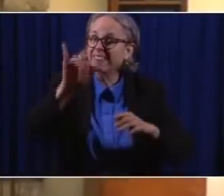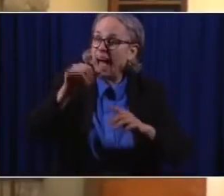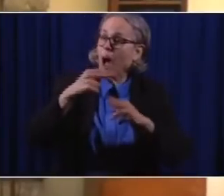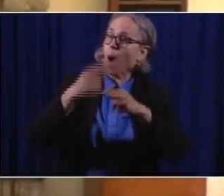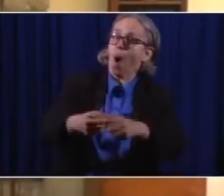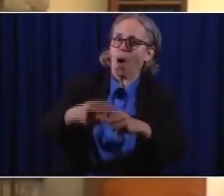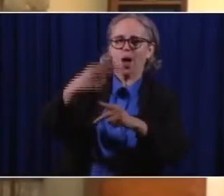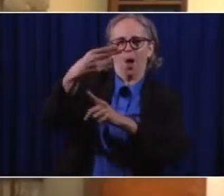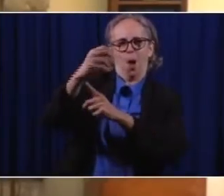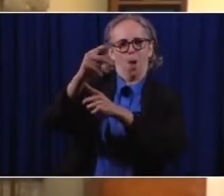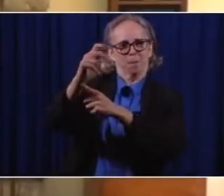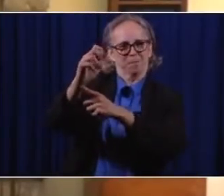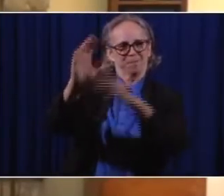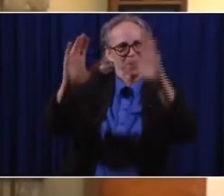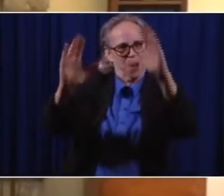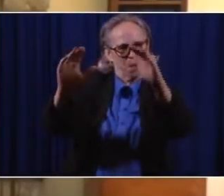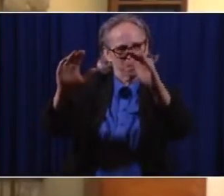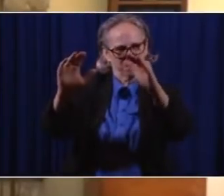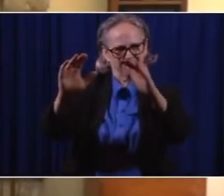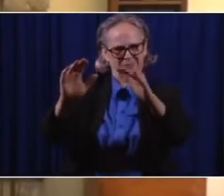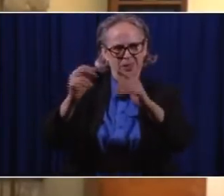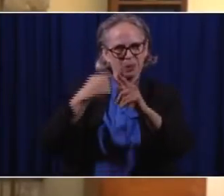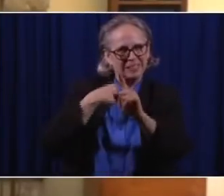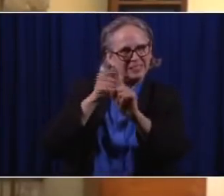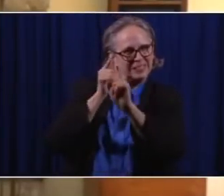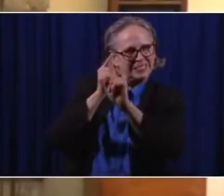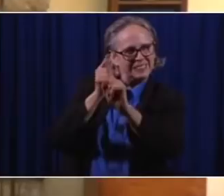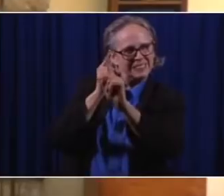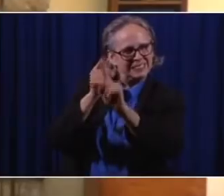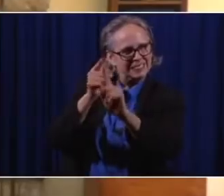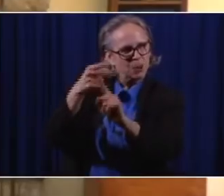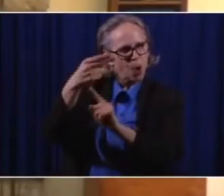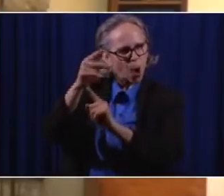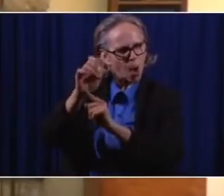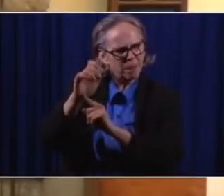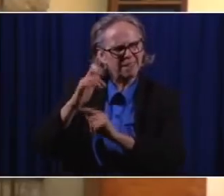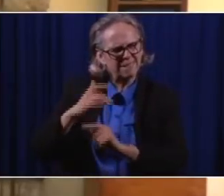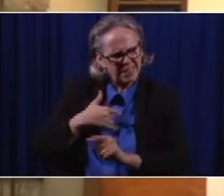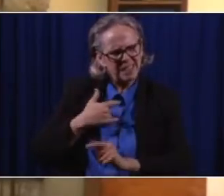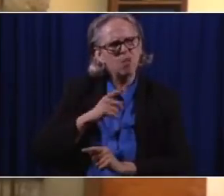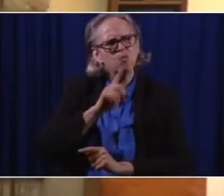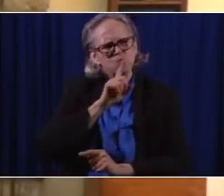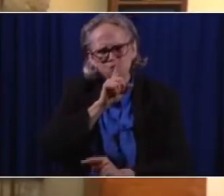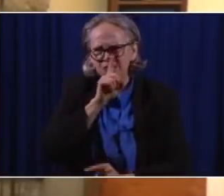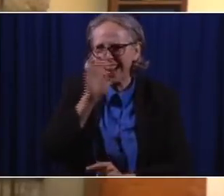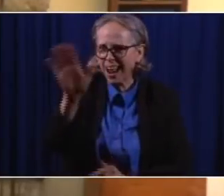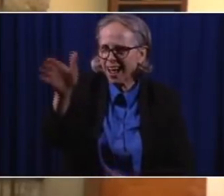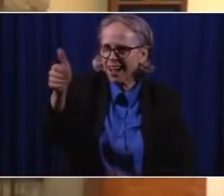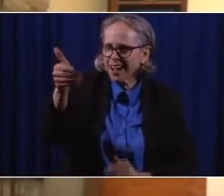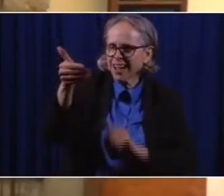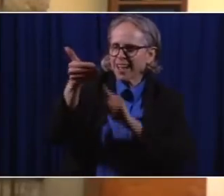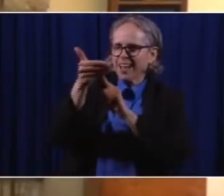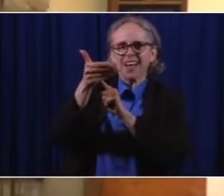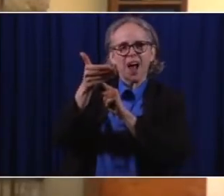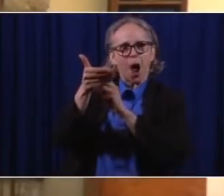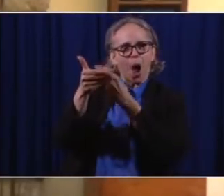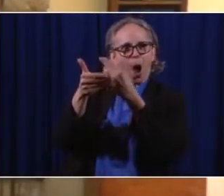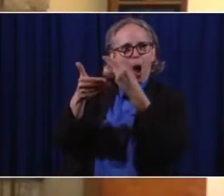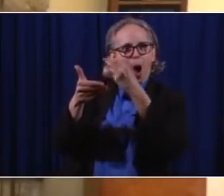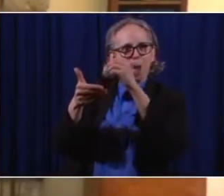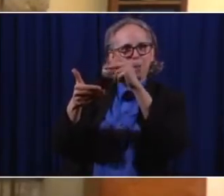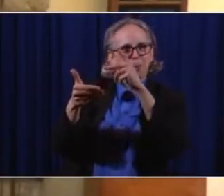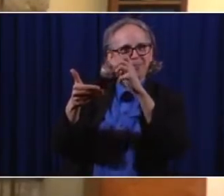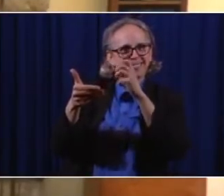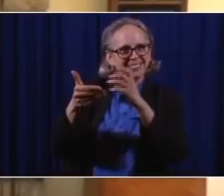I think we have to have hope. I think it's realistic hope. I try to be realistic throughout this. But I've also, as I